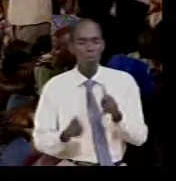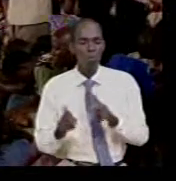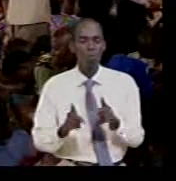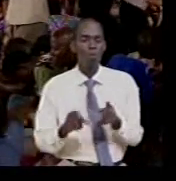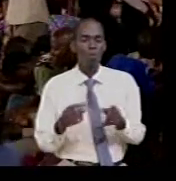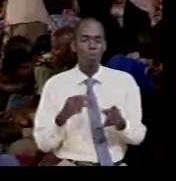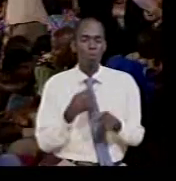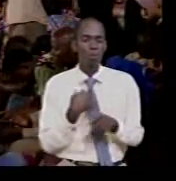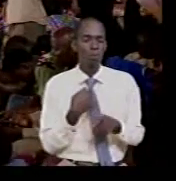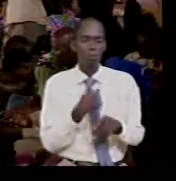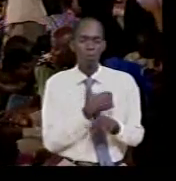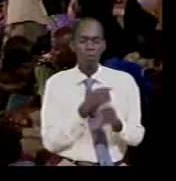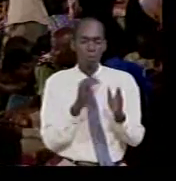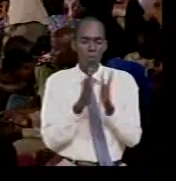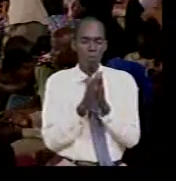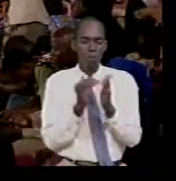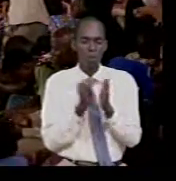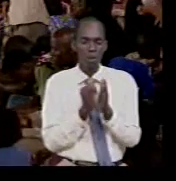Jesus' name.